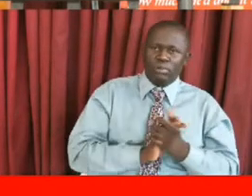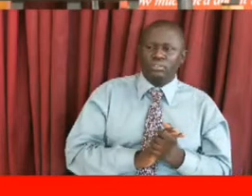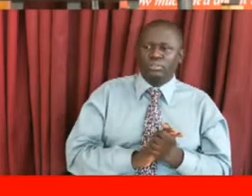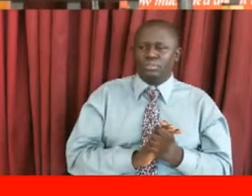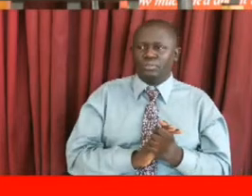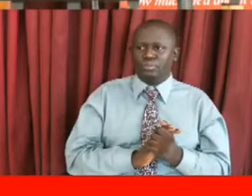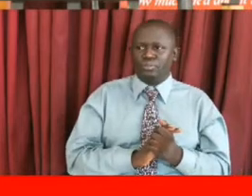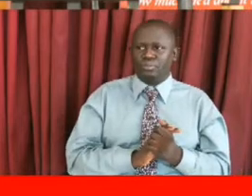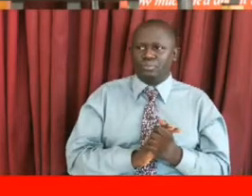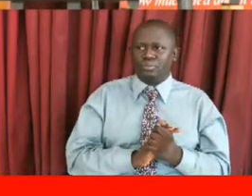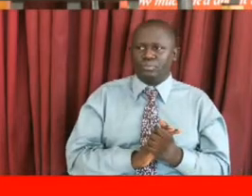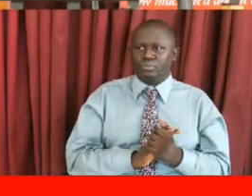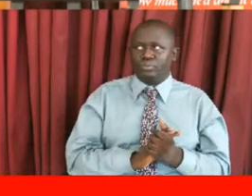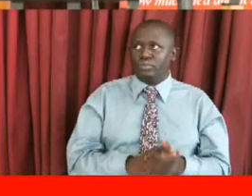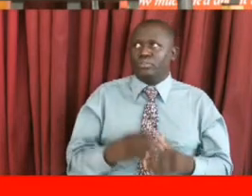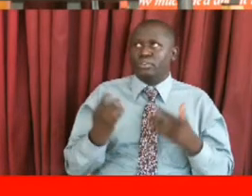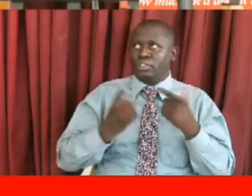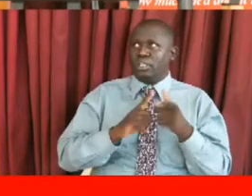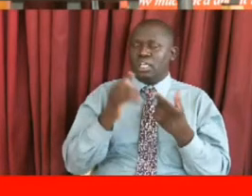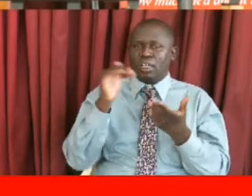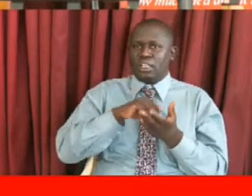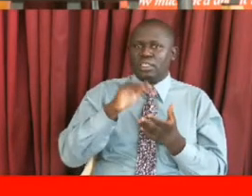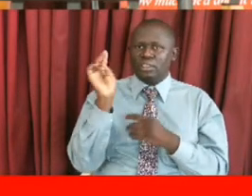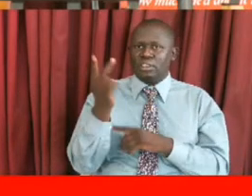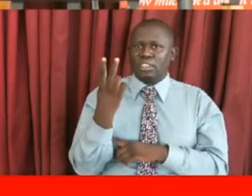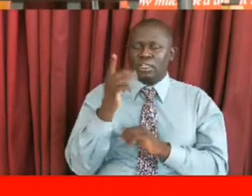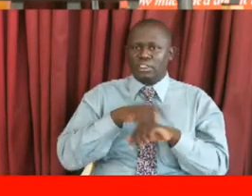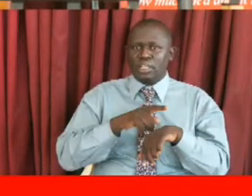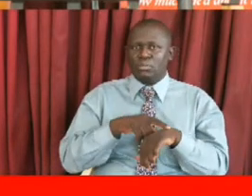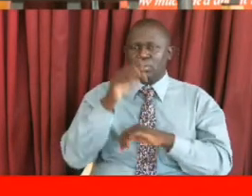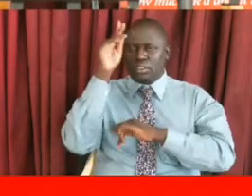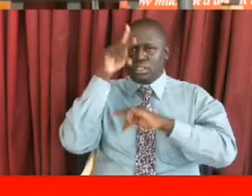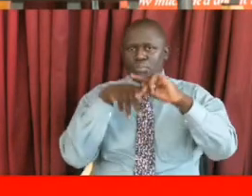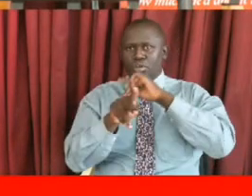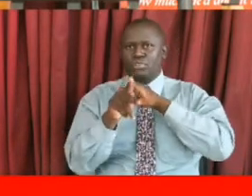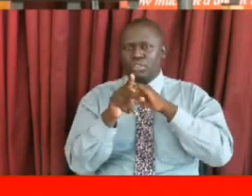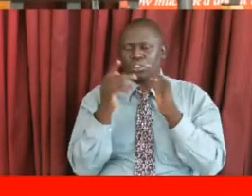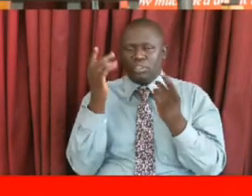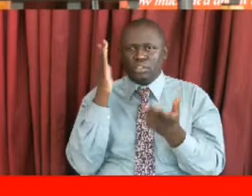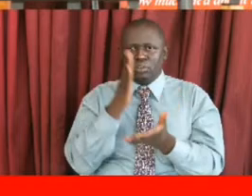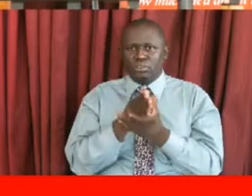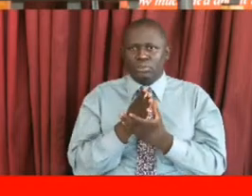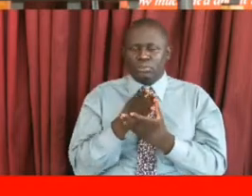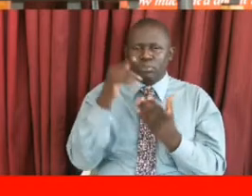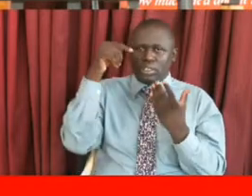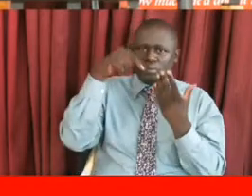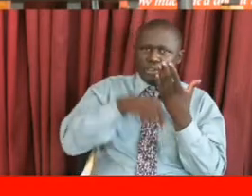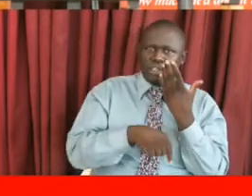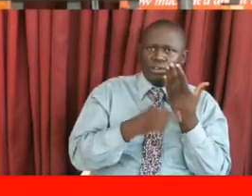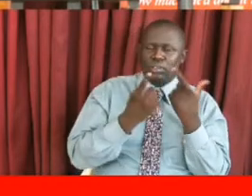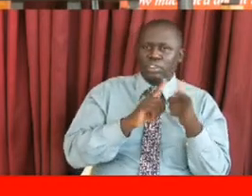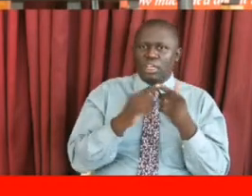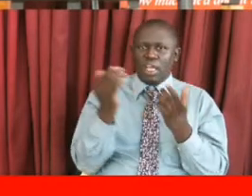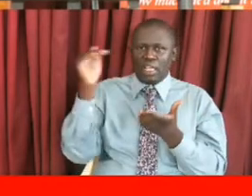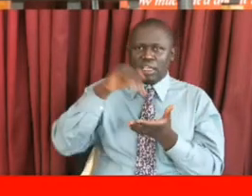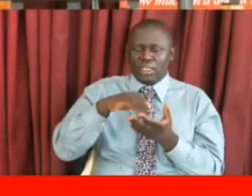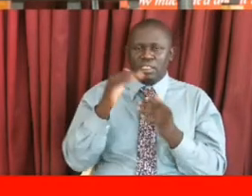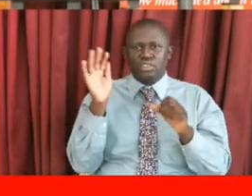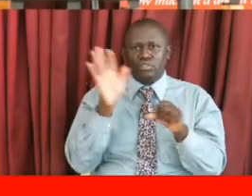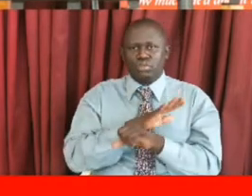arises the second on the prophet fad out then he is fully